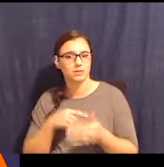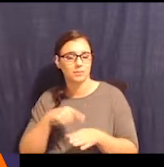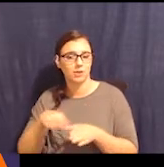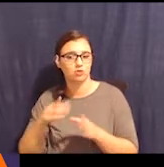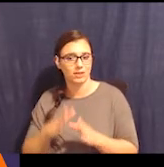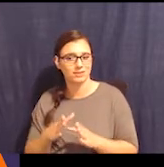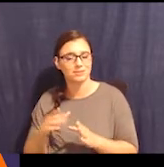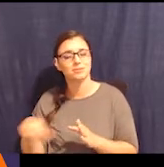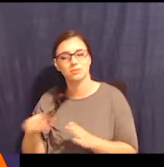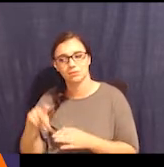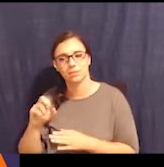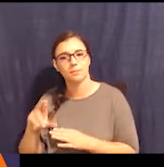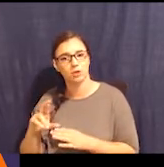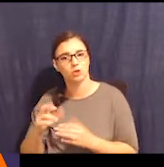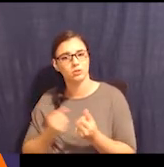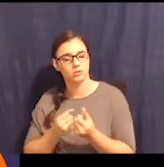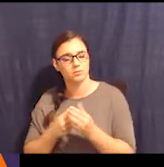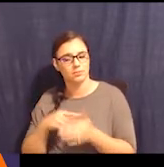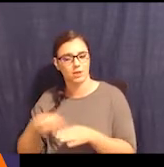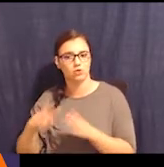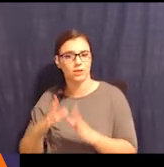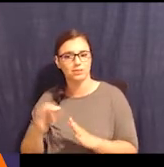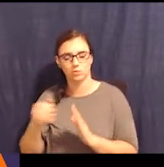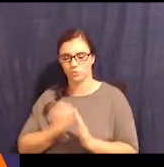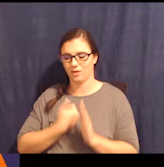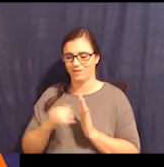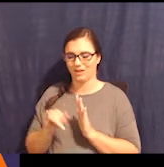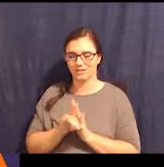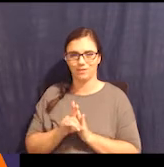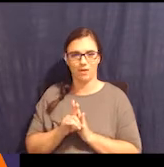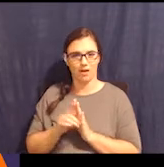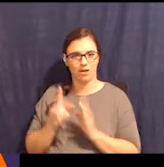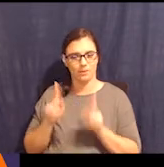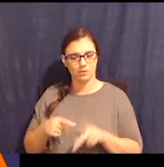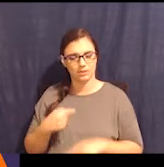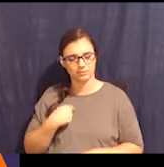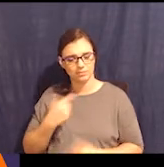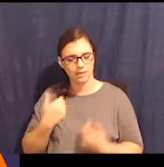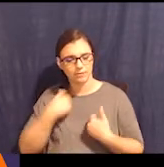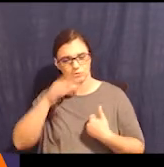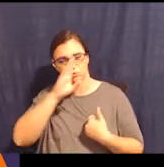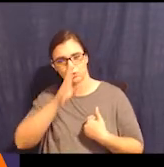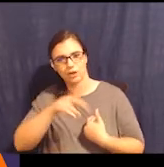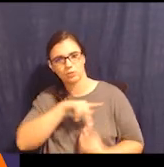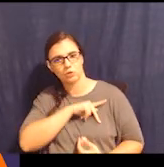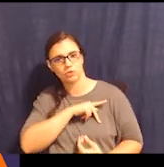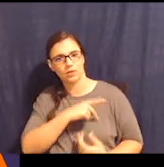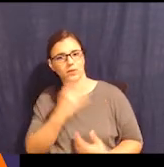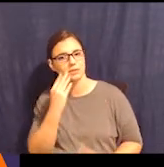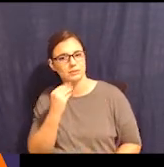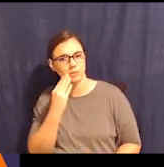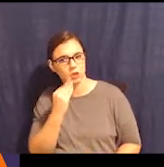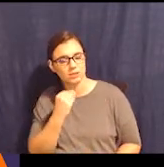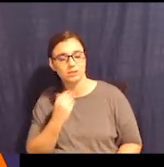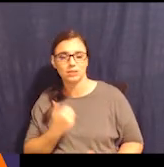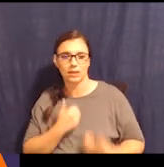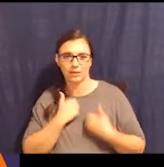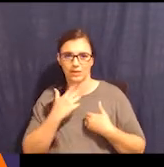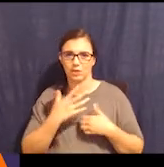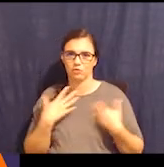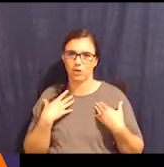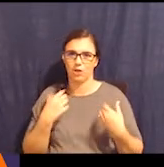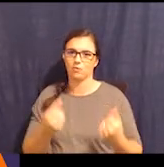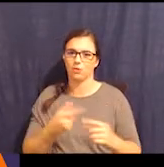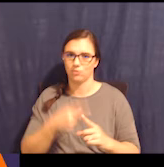as someone with direct personal experience living in recovery from mental health or a substance use condition,